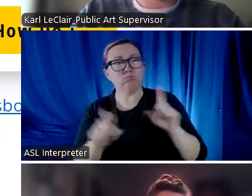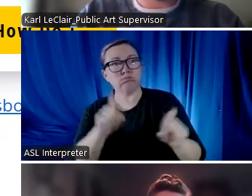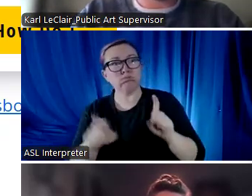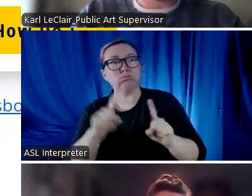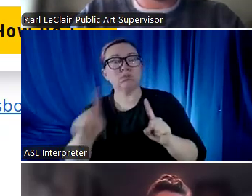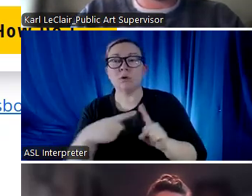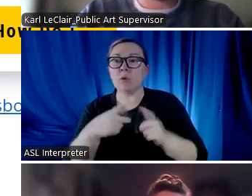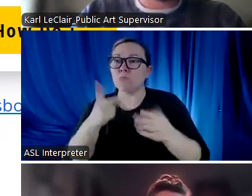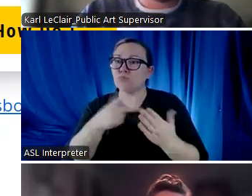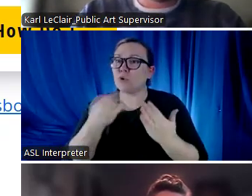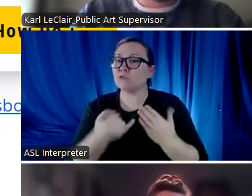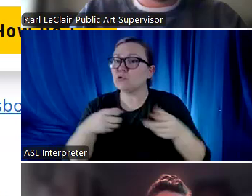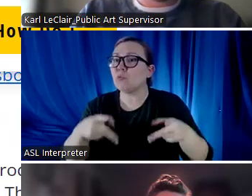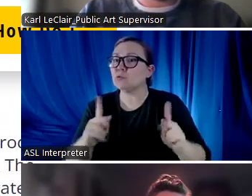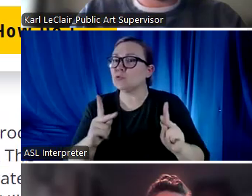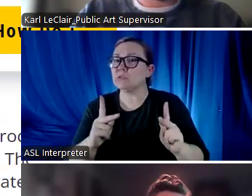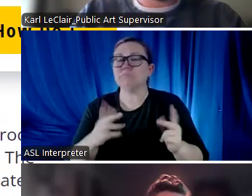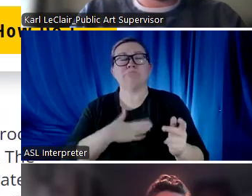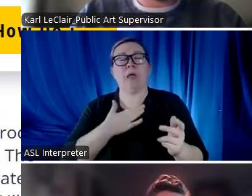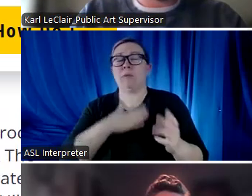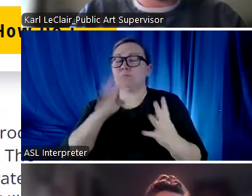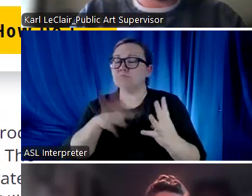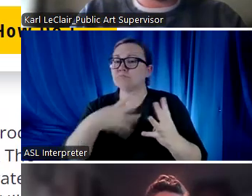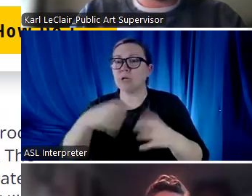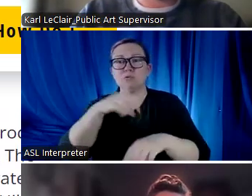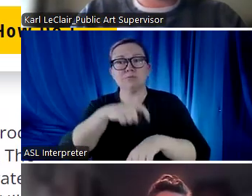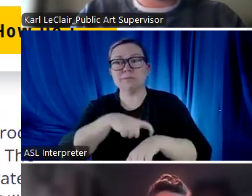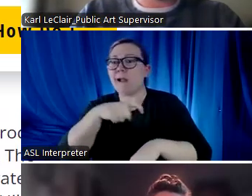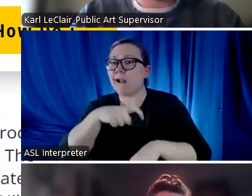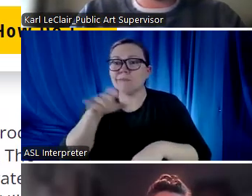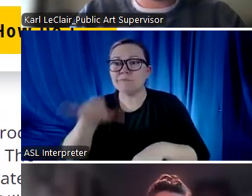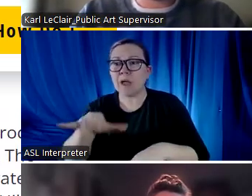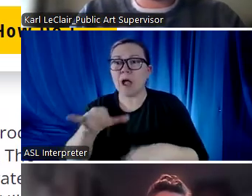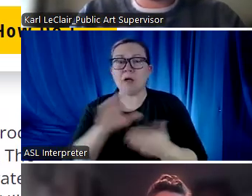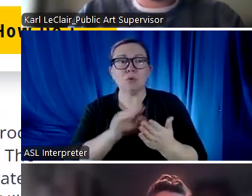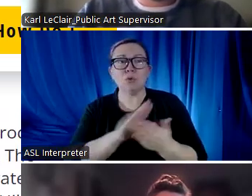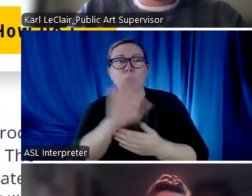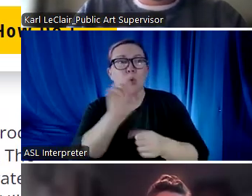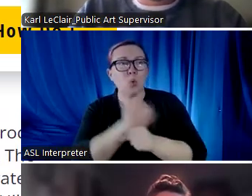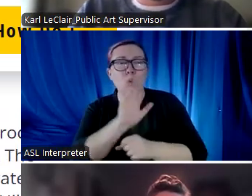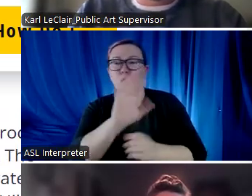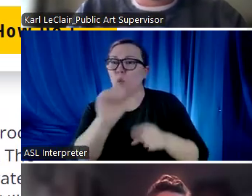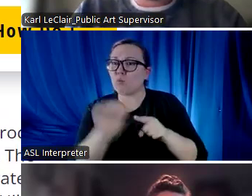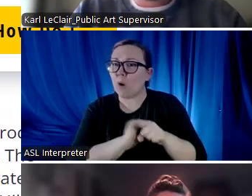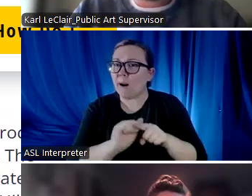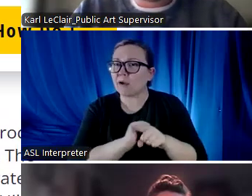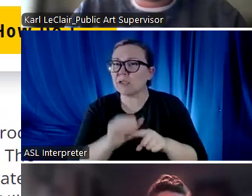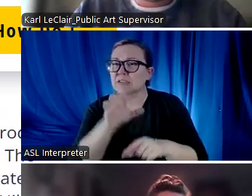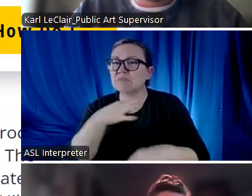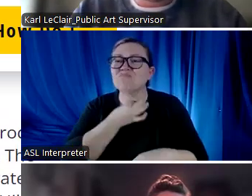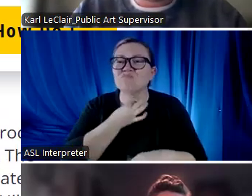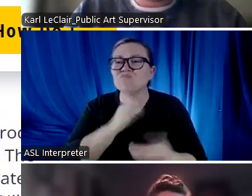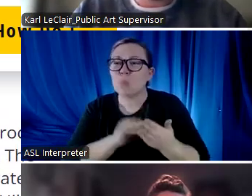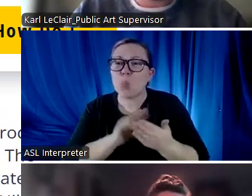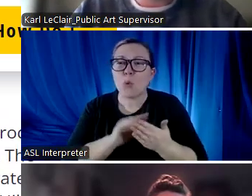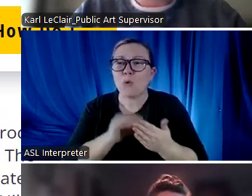opportunities. I'm always happy to make time. I love to meet new artists, learn about your practice and your work. Um,